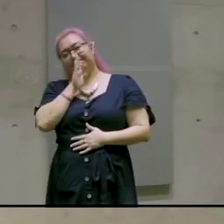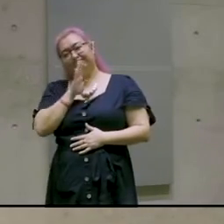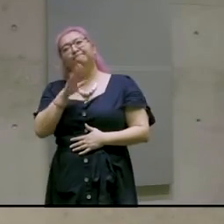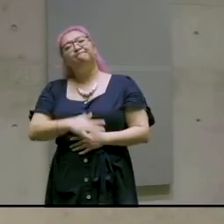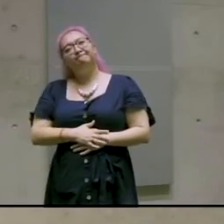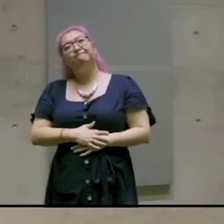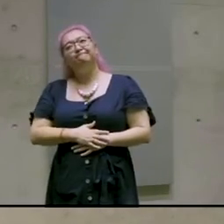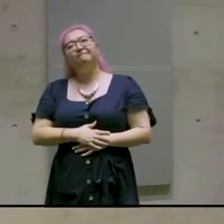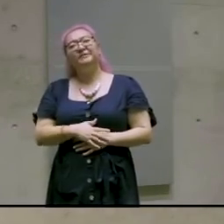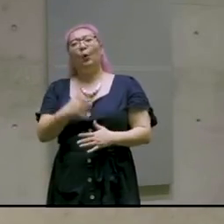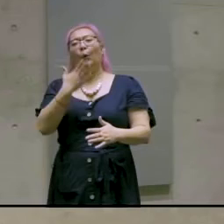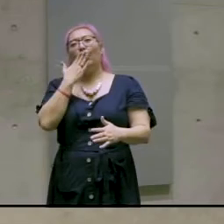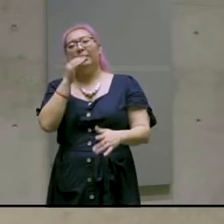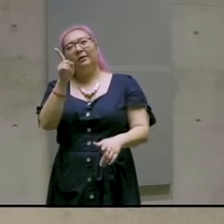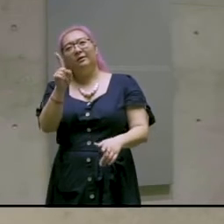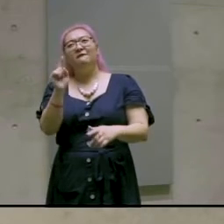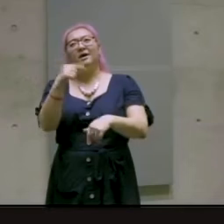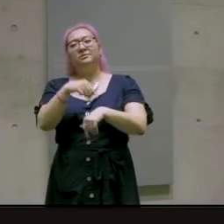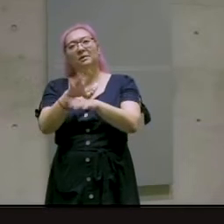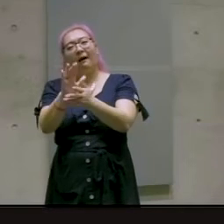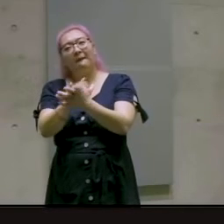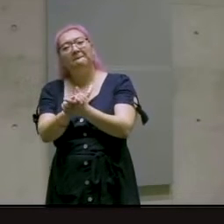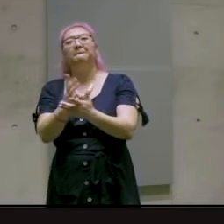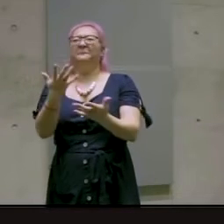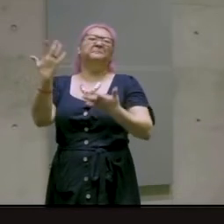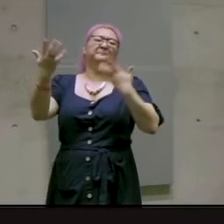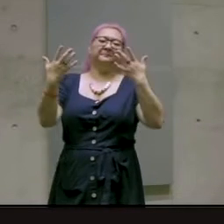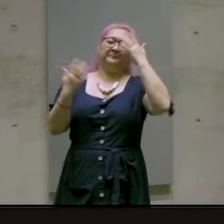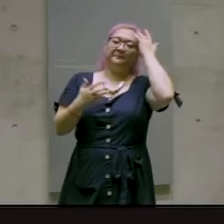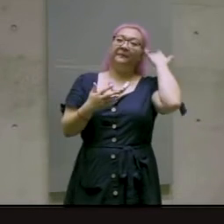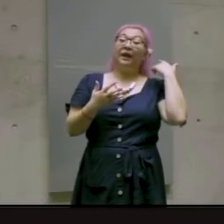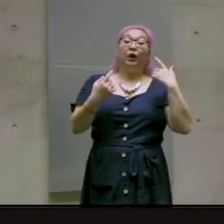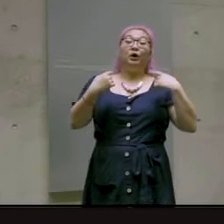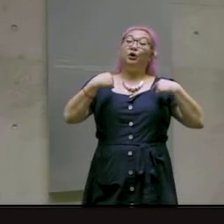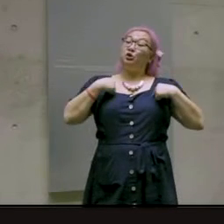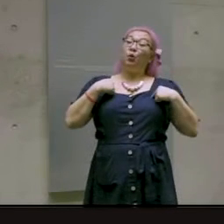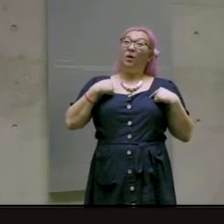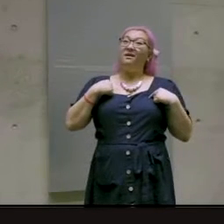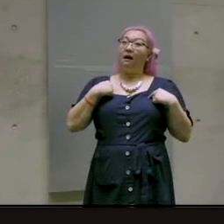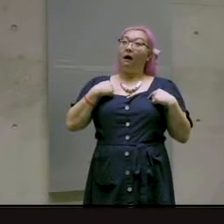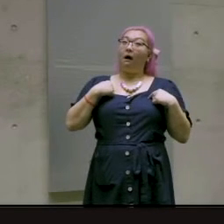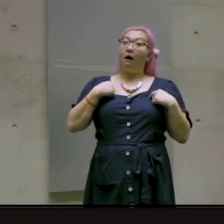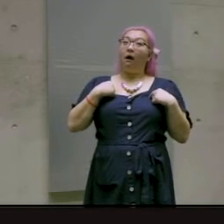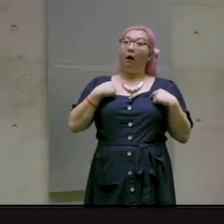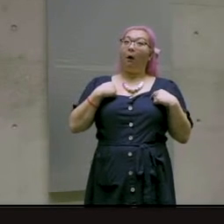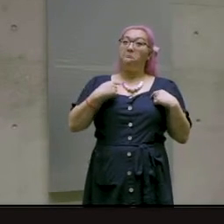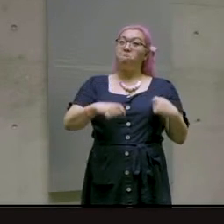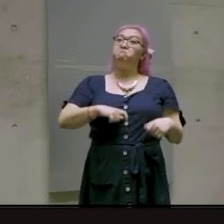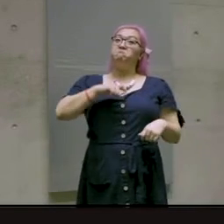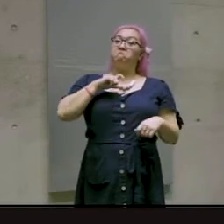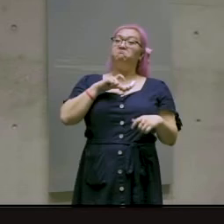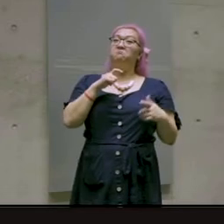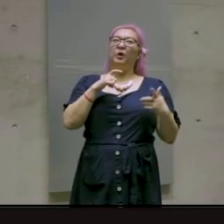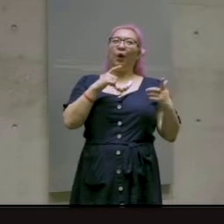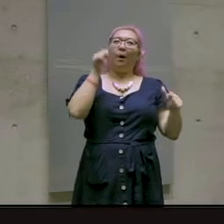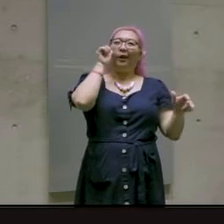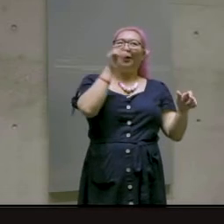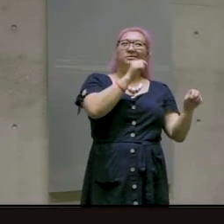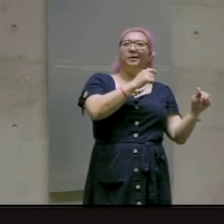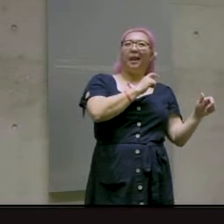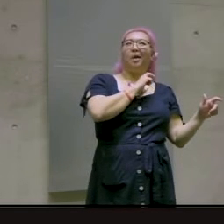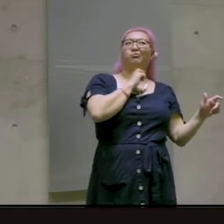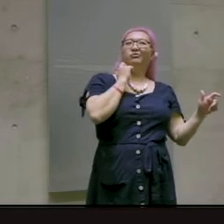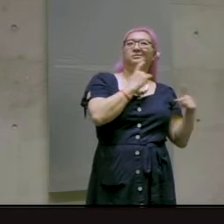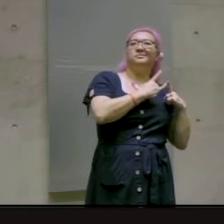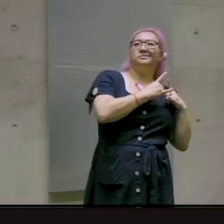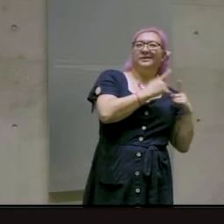kind of tonal shift within the scene itself. So we're not shying away from kind of the comic aspects of hooking up with a priest or tangling